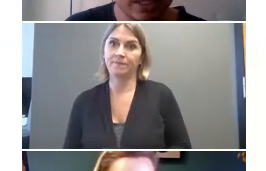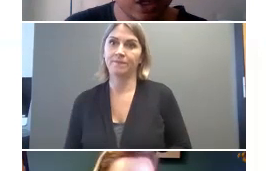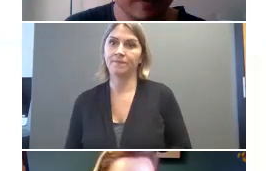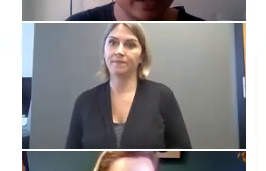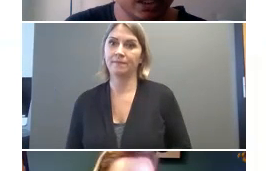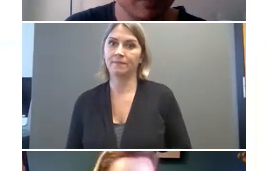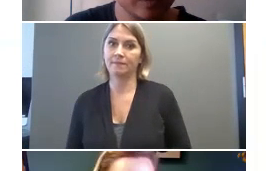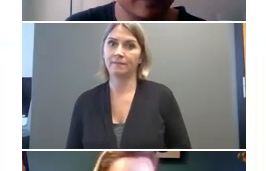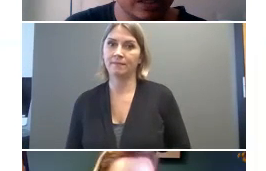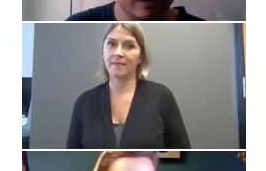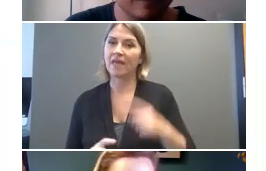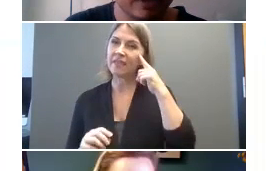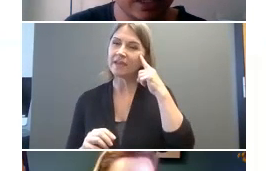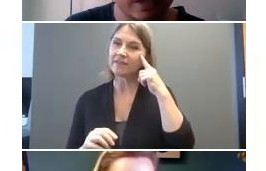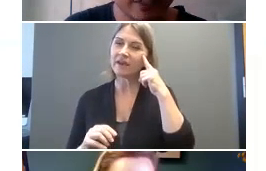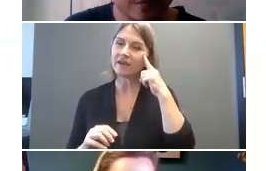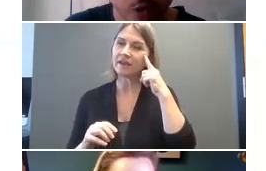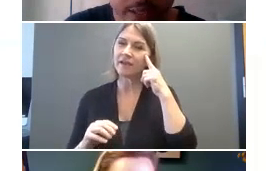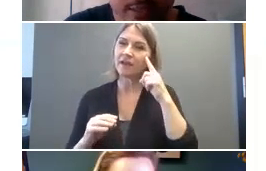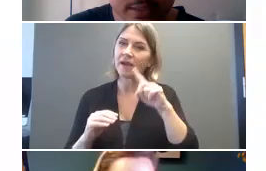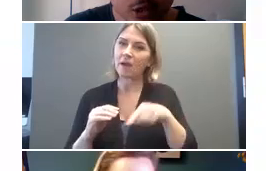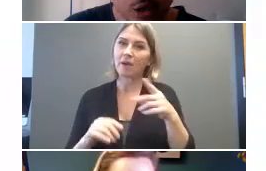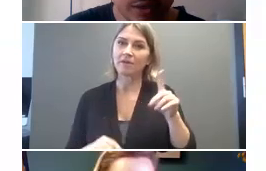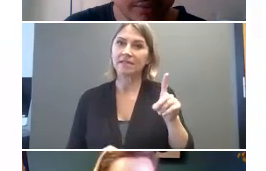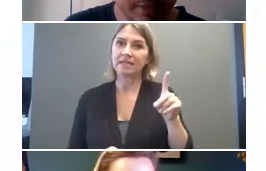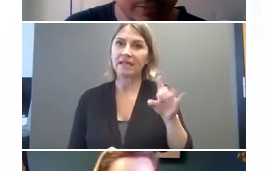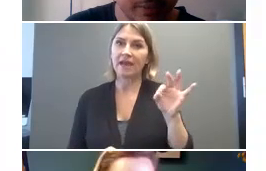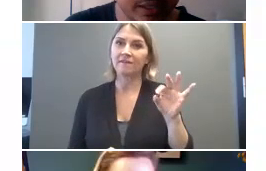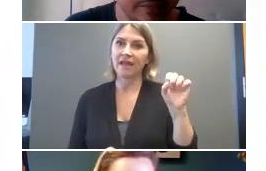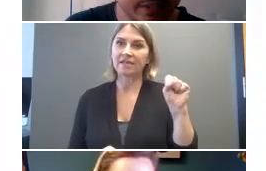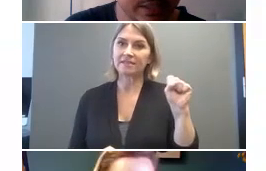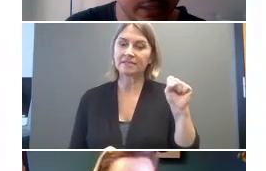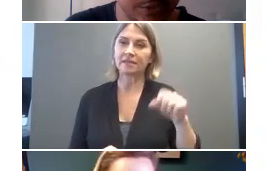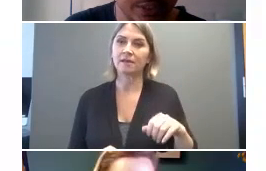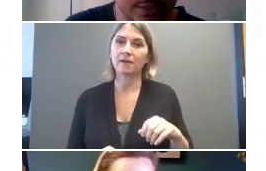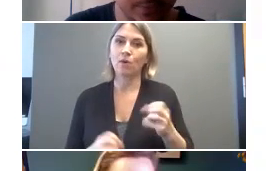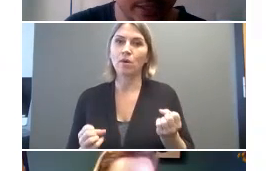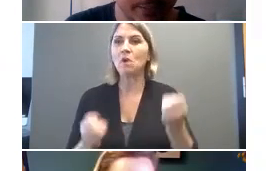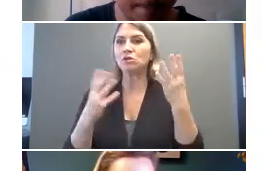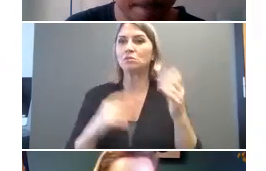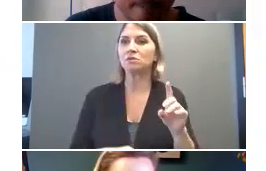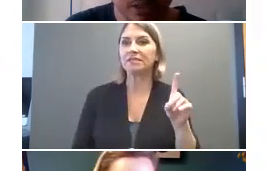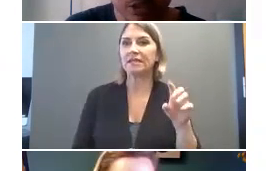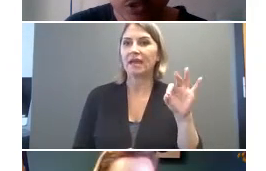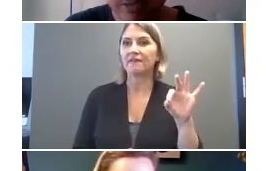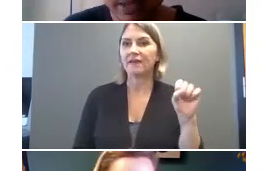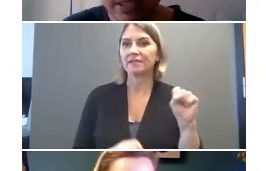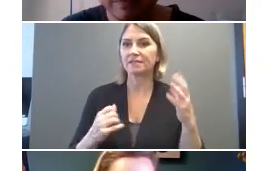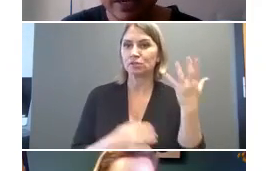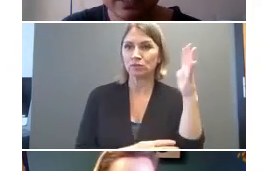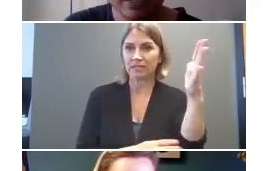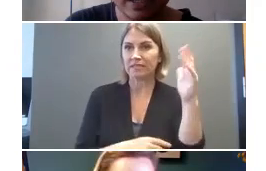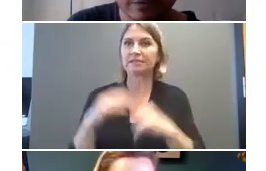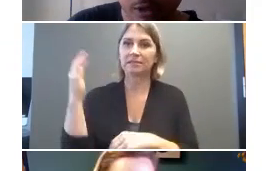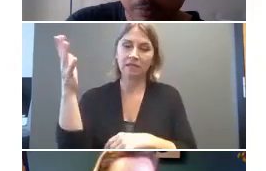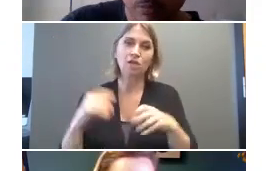And now think of in terms of DFS forests or multiple DFS trees, right? So imagine